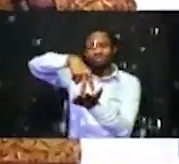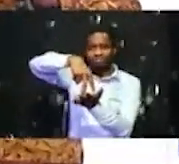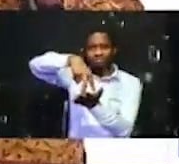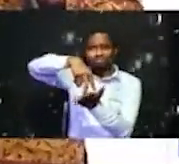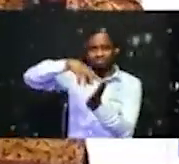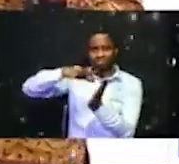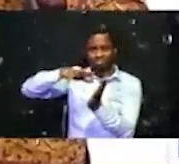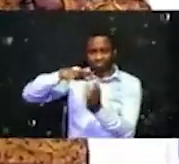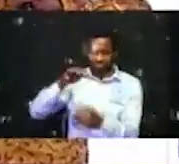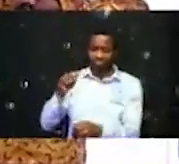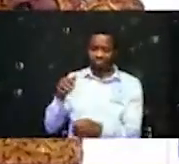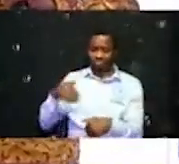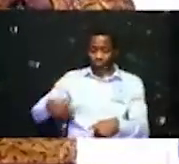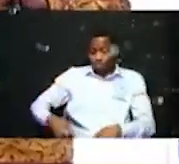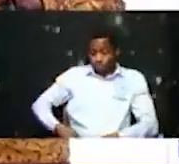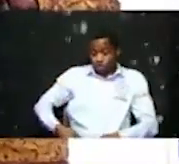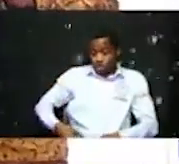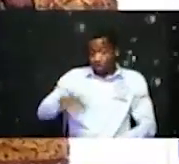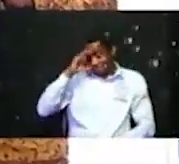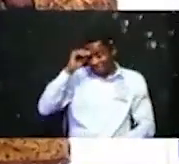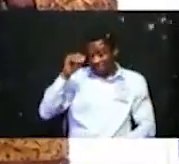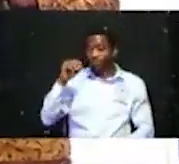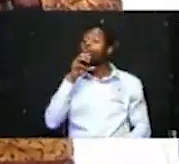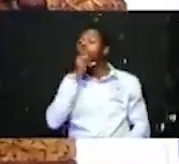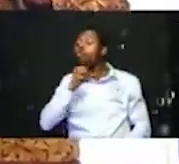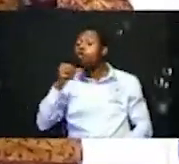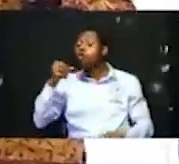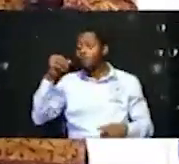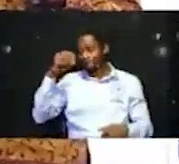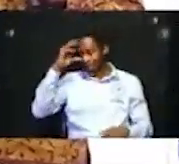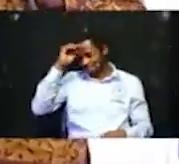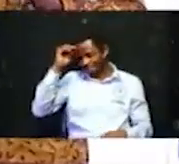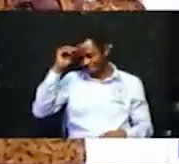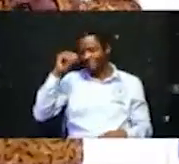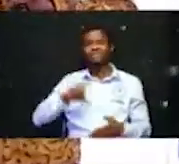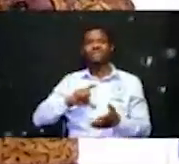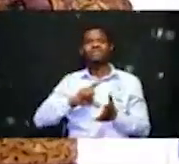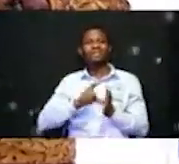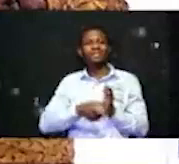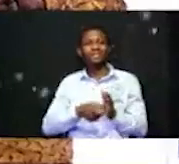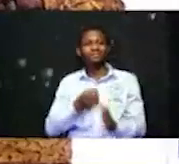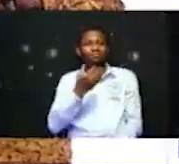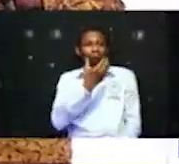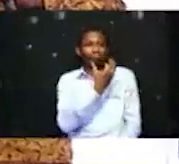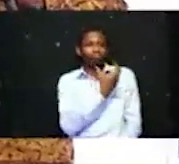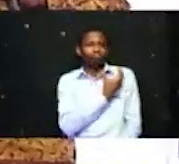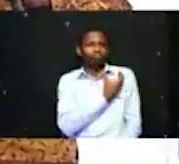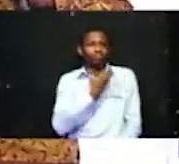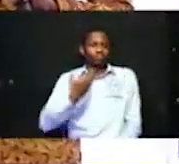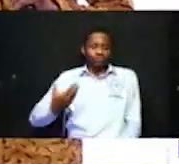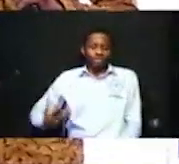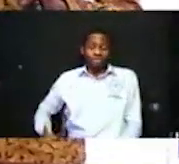now young men, old men, the chief men refrained from speaking and covered their mouth with their